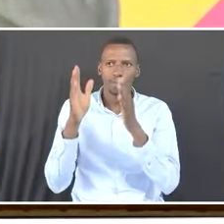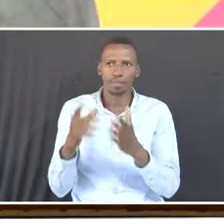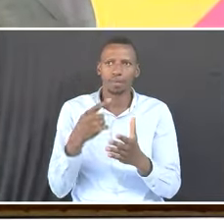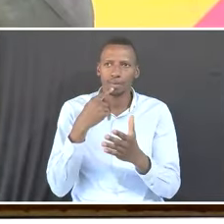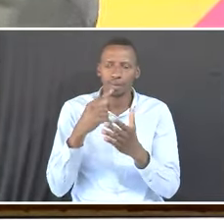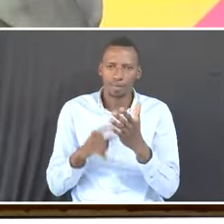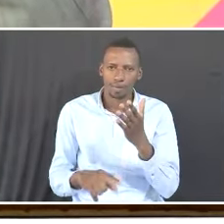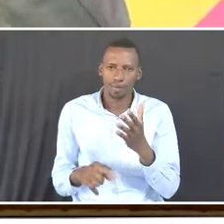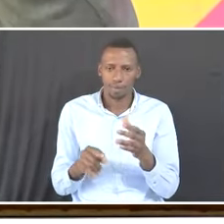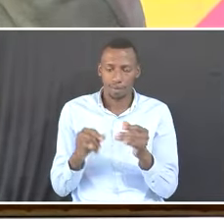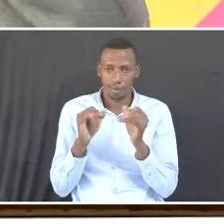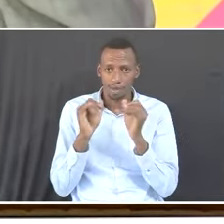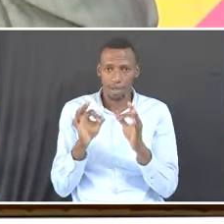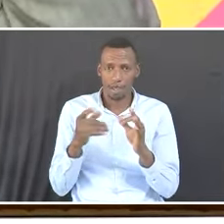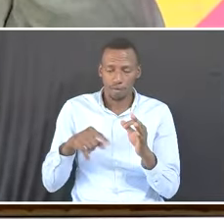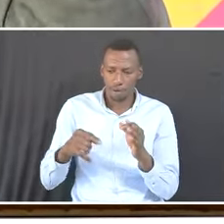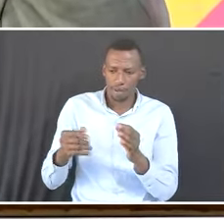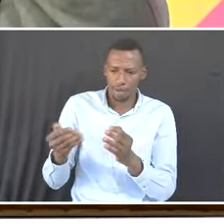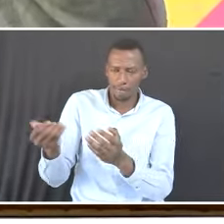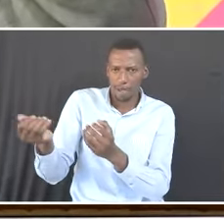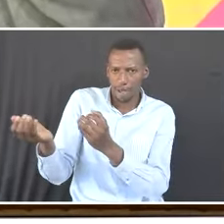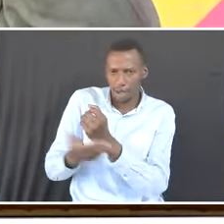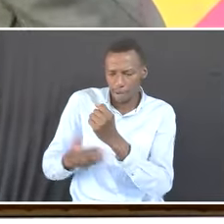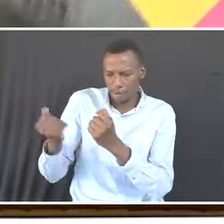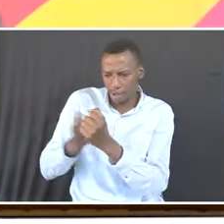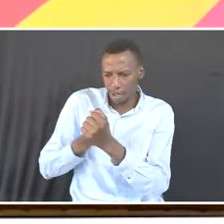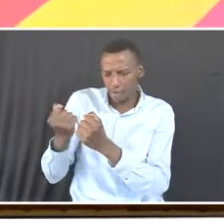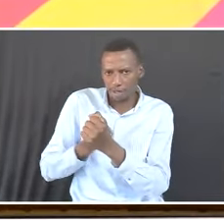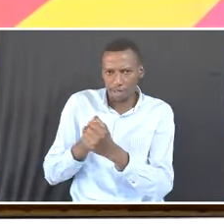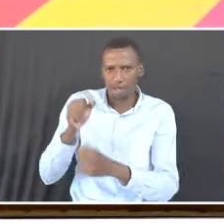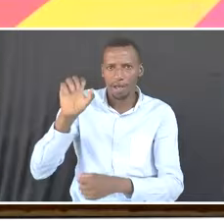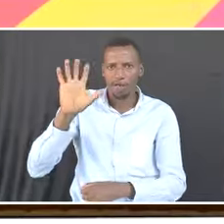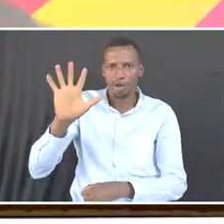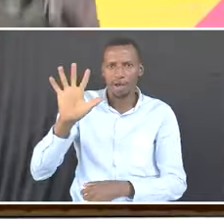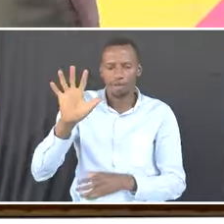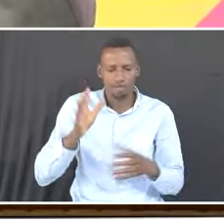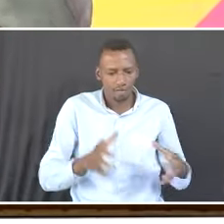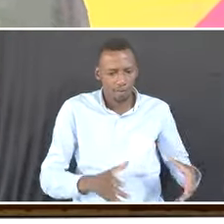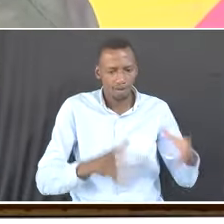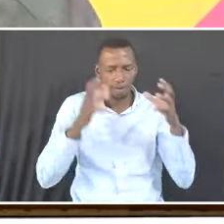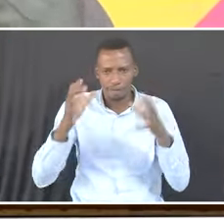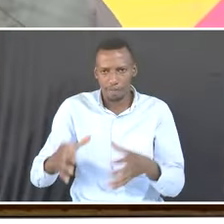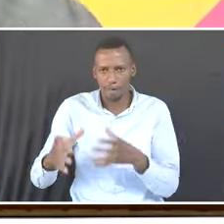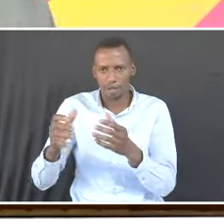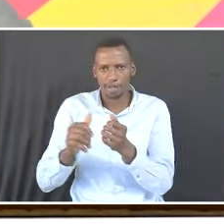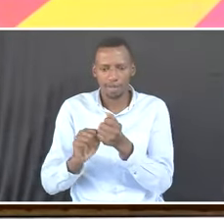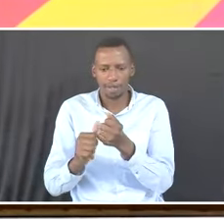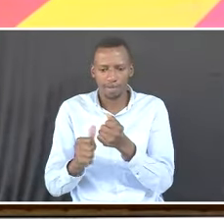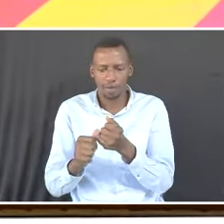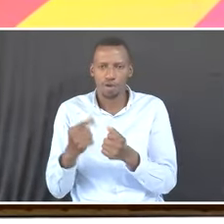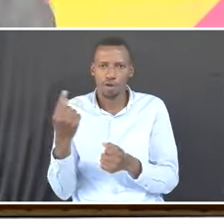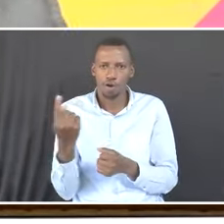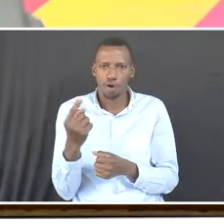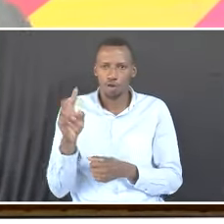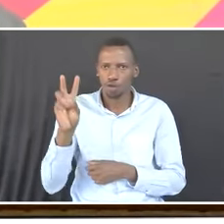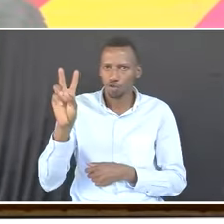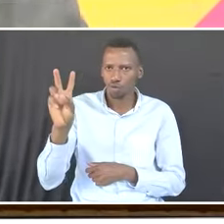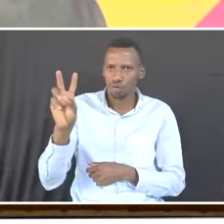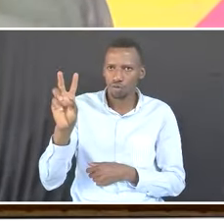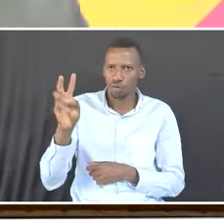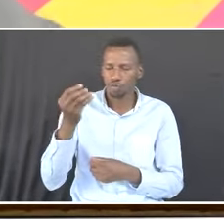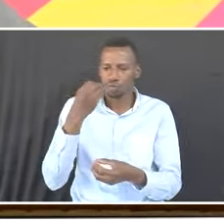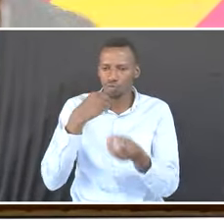we harvest 5 bags of maize, only 2 are consumed,